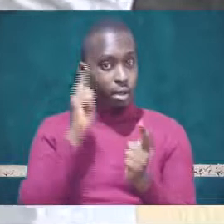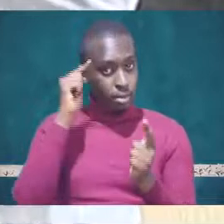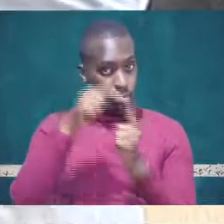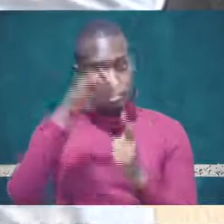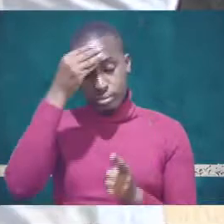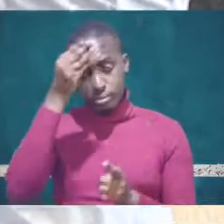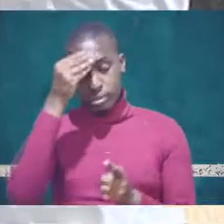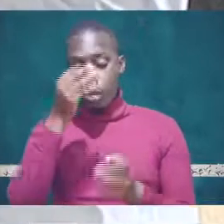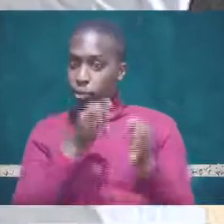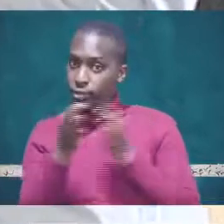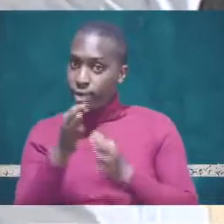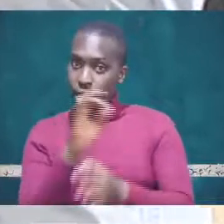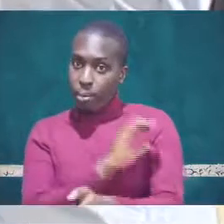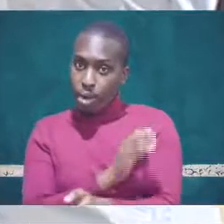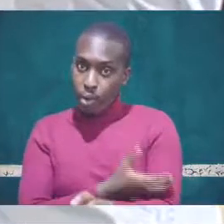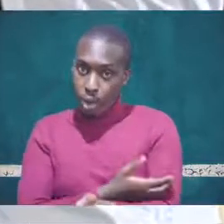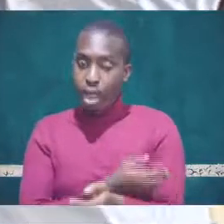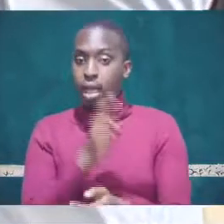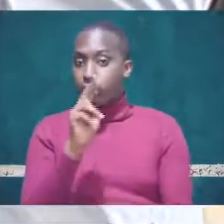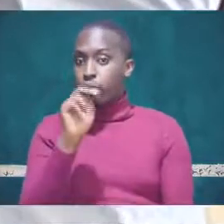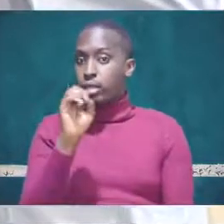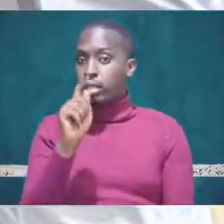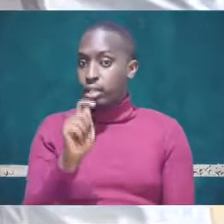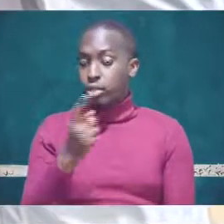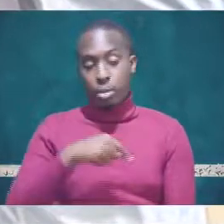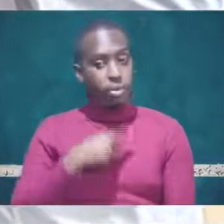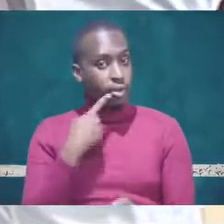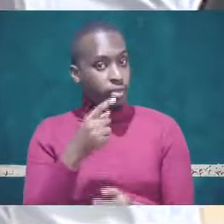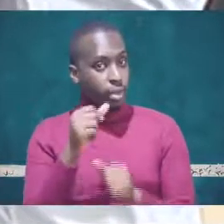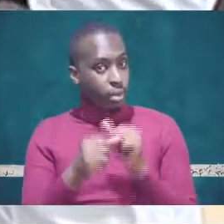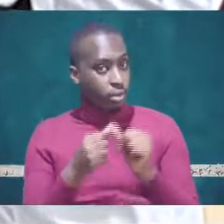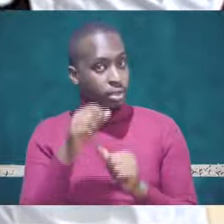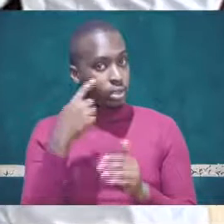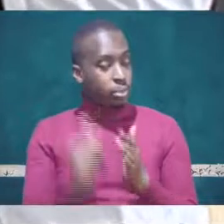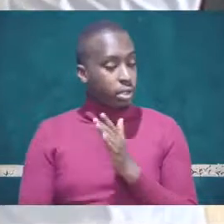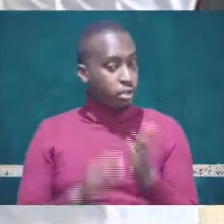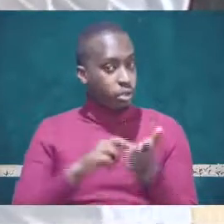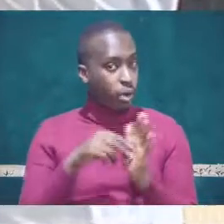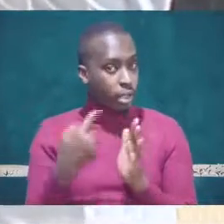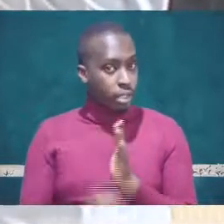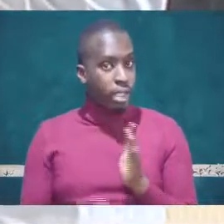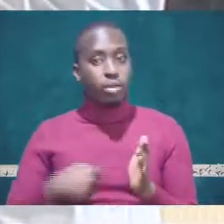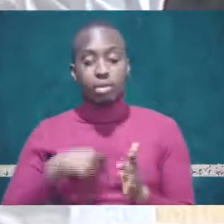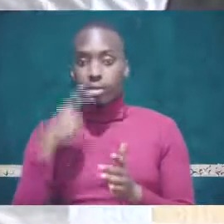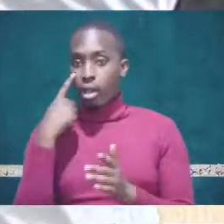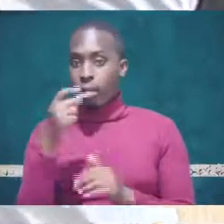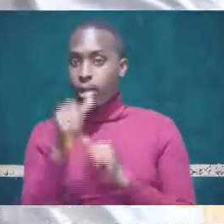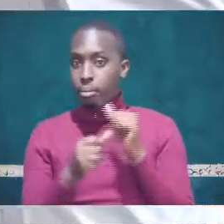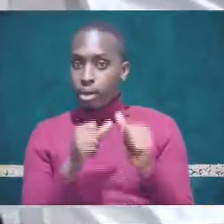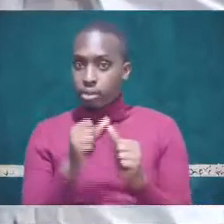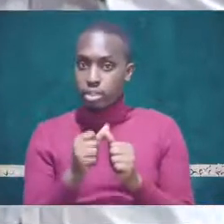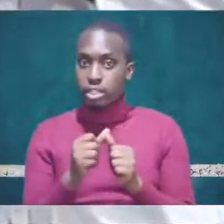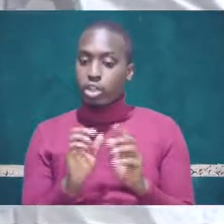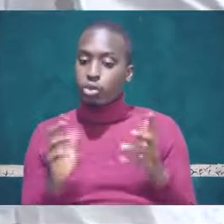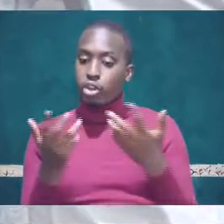able to define power, the unit of power, we have talked about it, what the watt means. We have also looked at